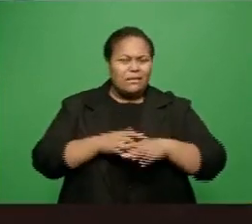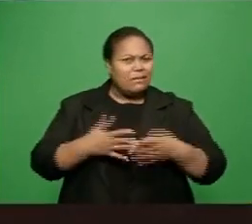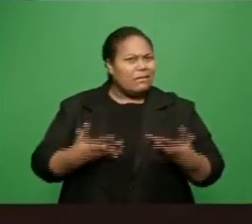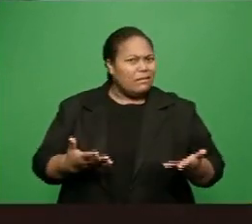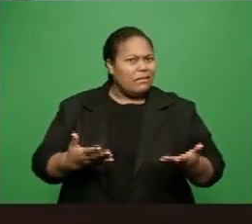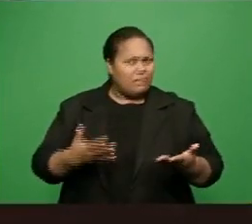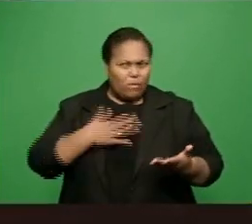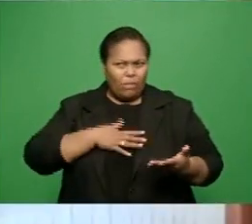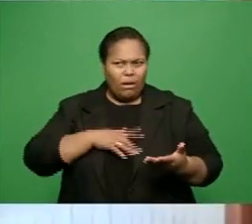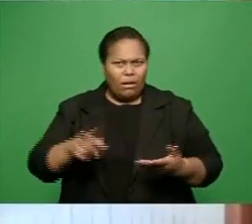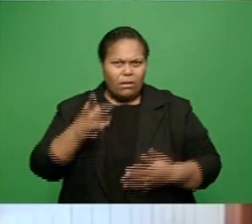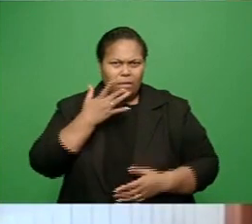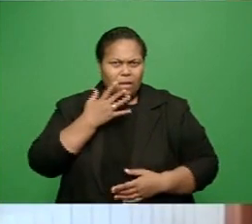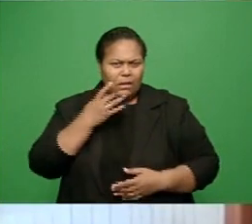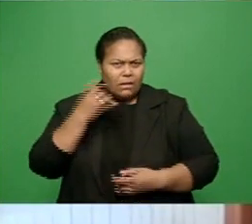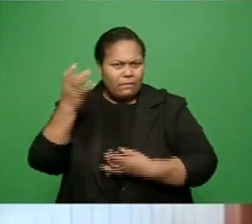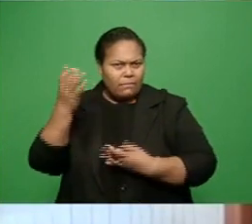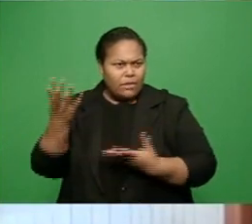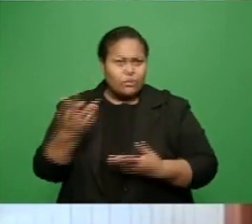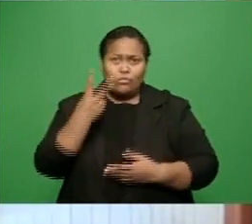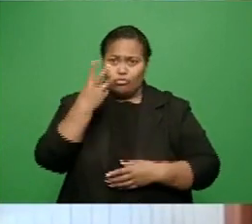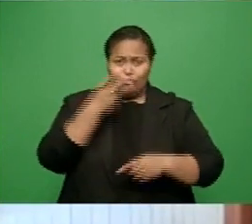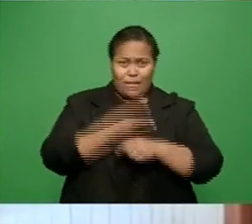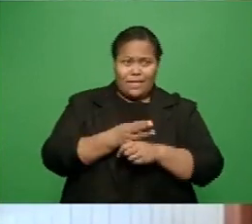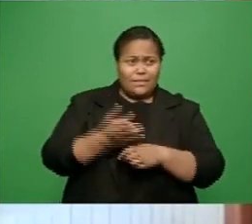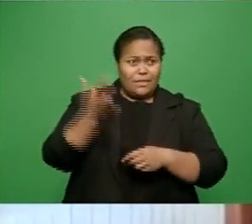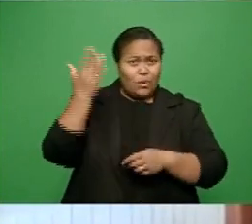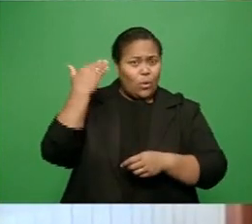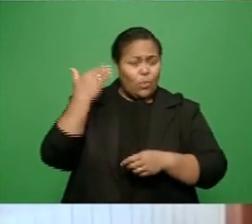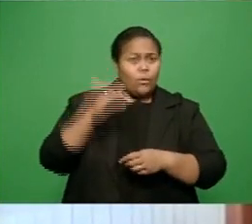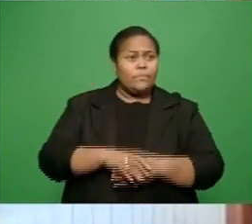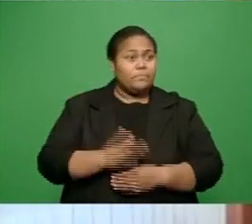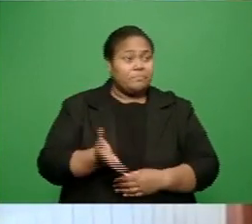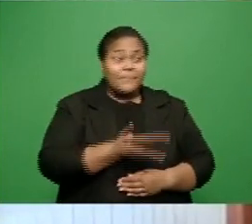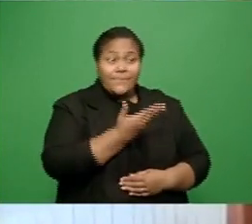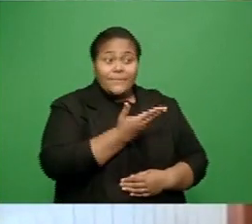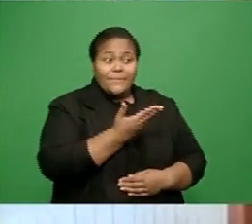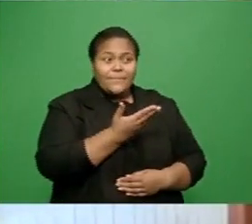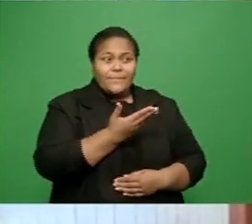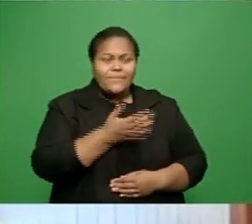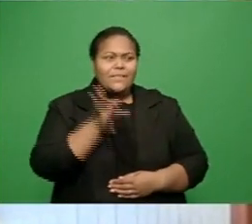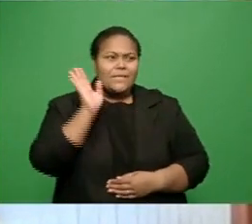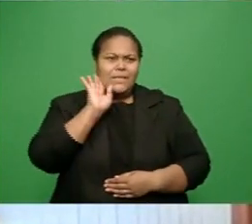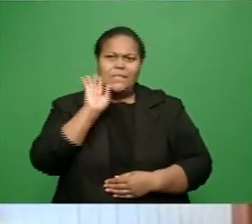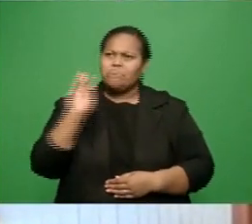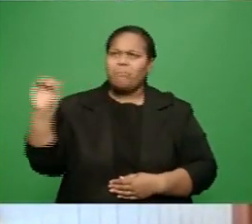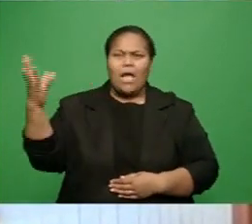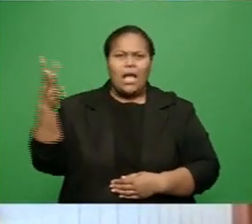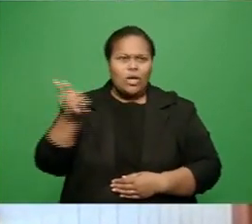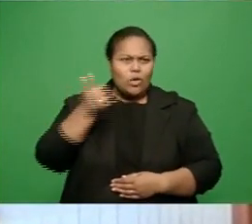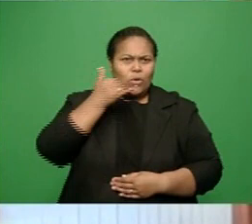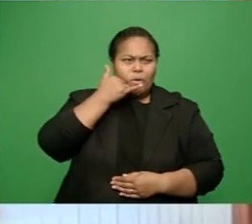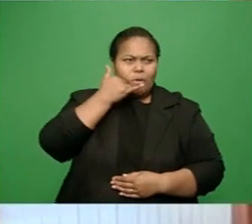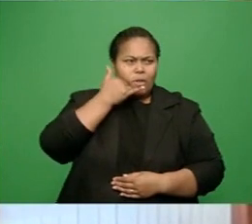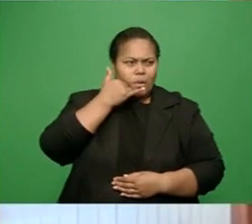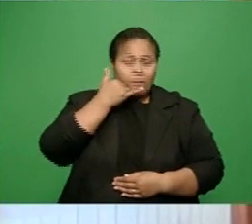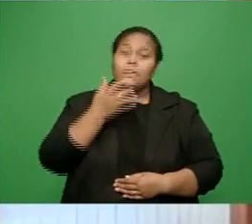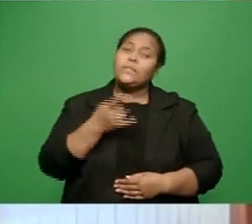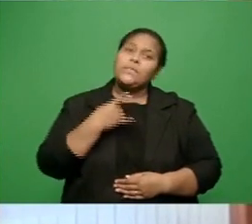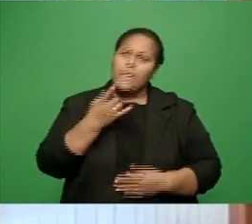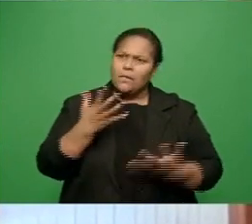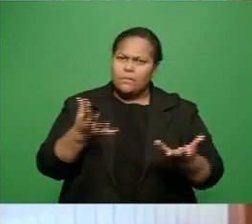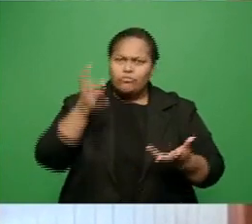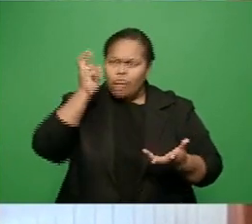think 2 months ago I heard someone call me and was asking if the recruitment was still open, and I said